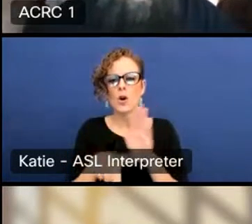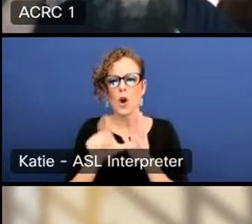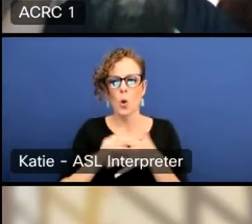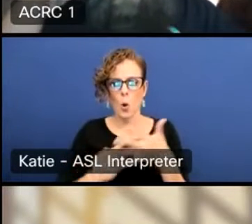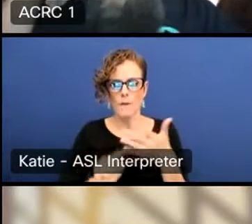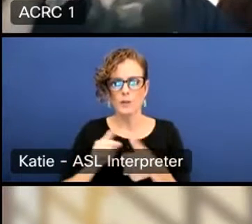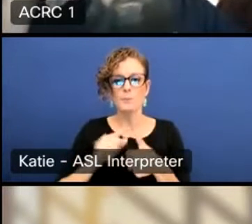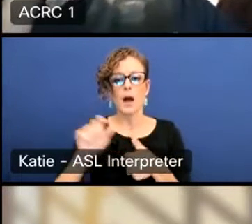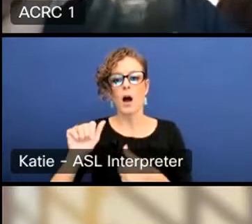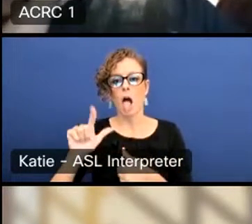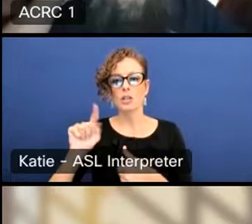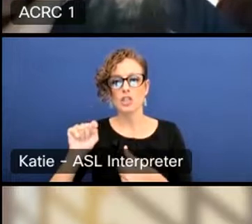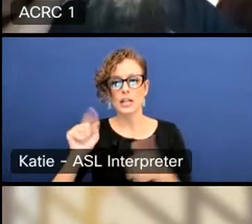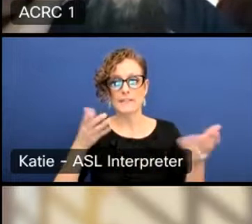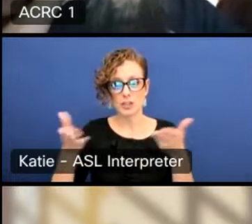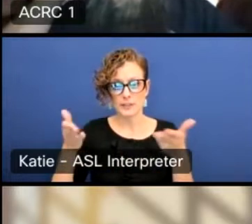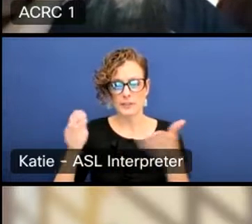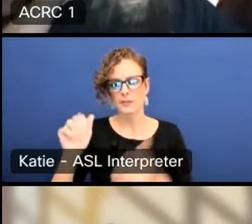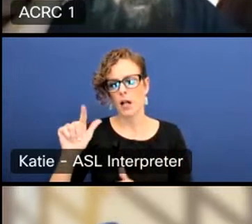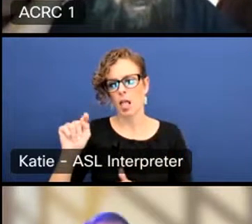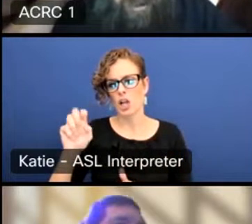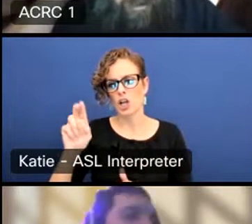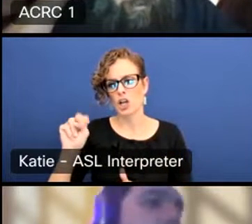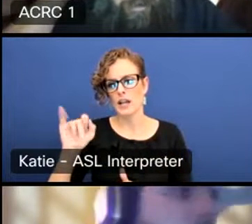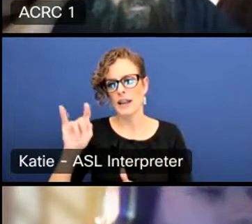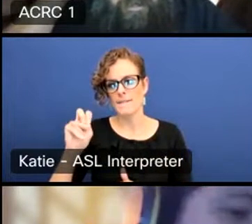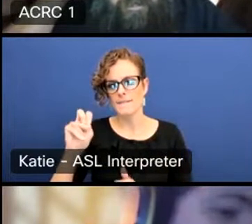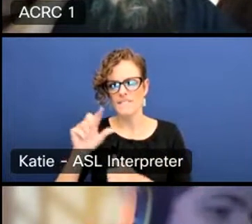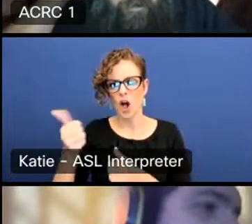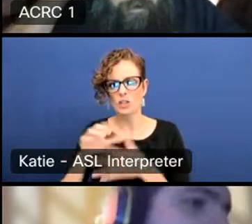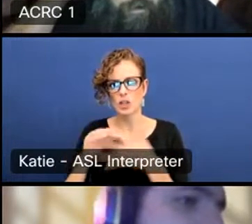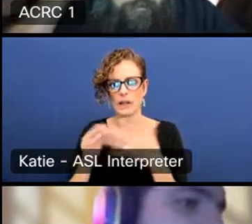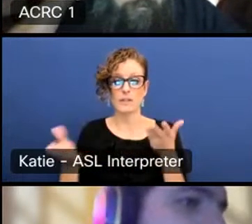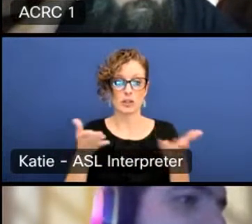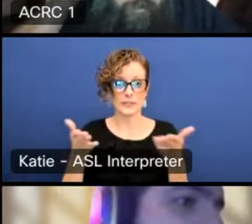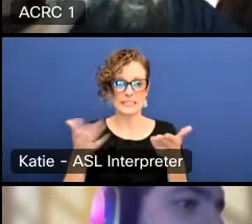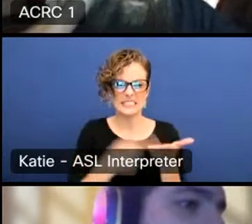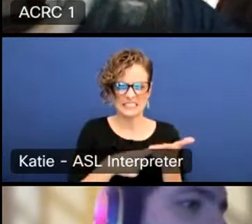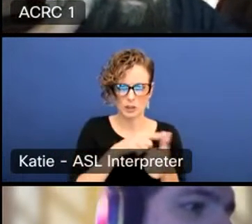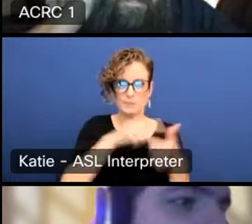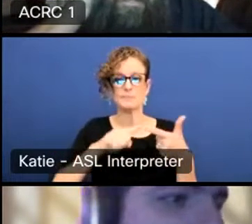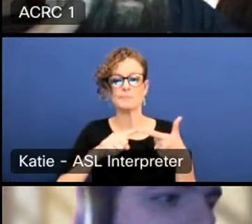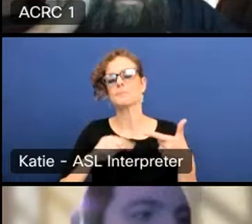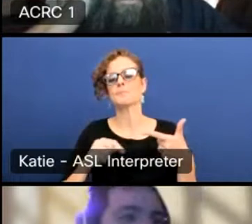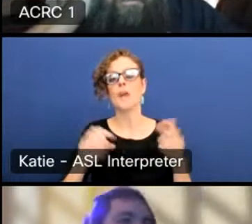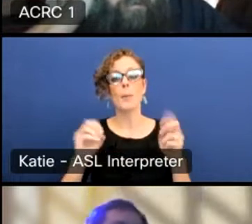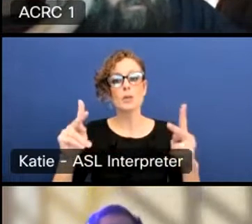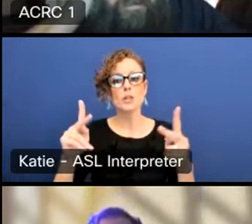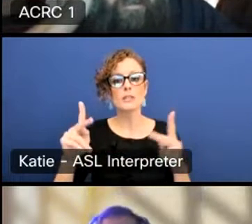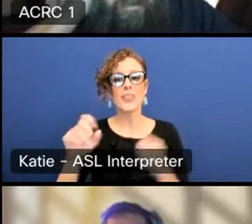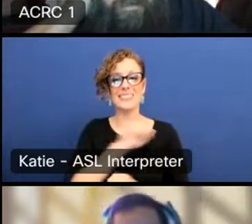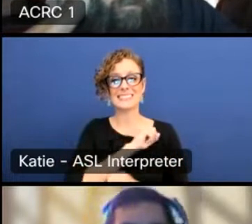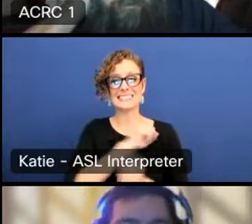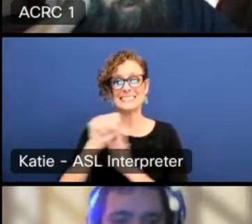alternative services. We want to have an alternative services discussion. We want to discuss about some opportunities with the State Council on